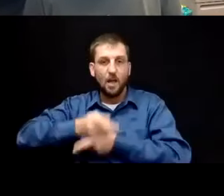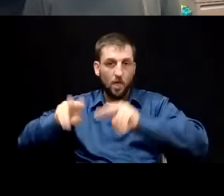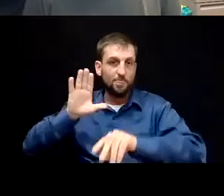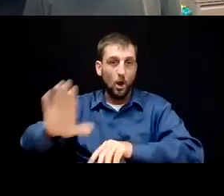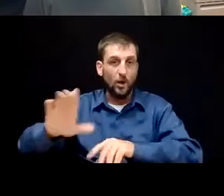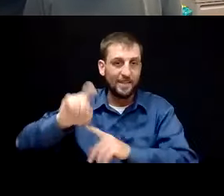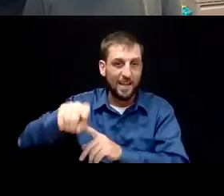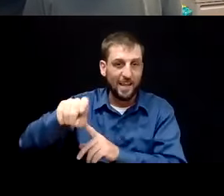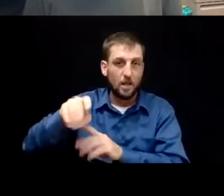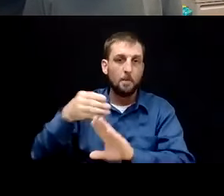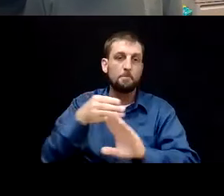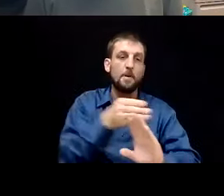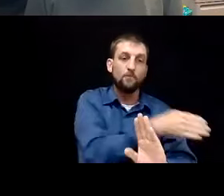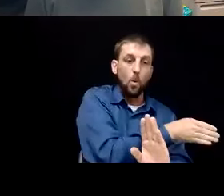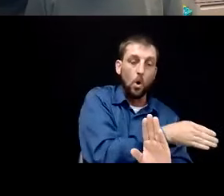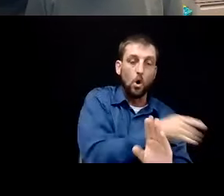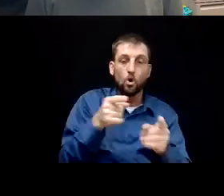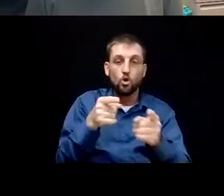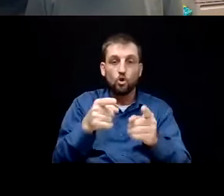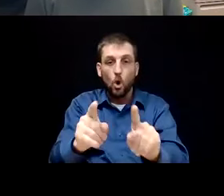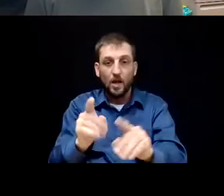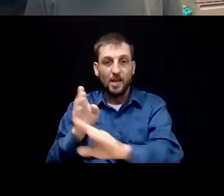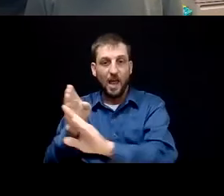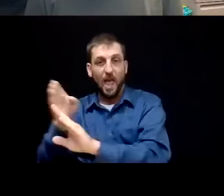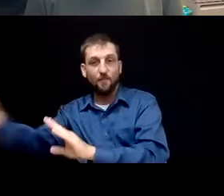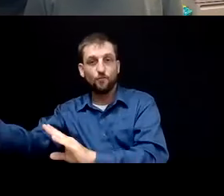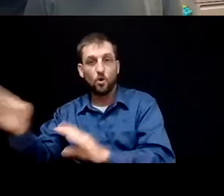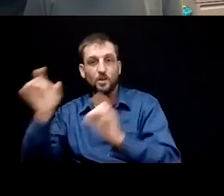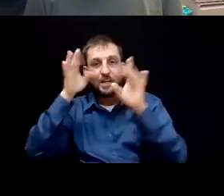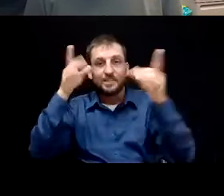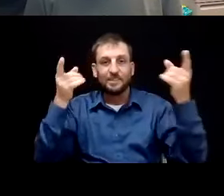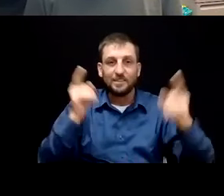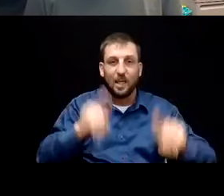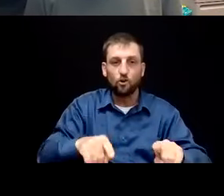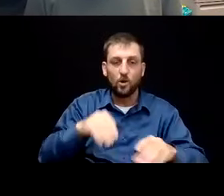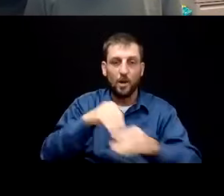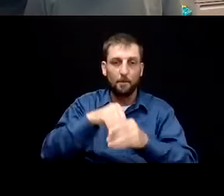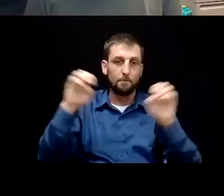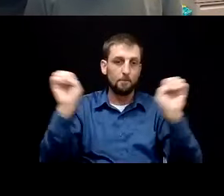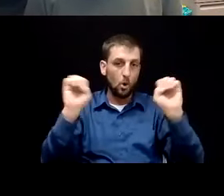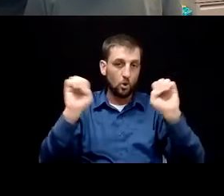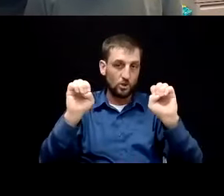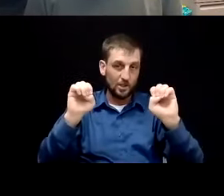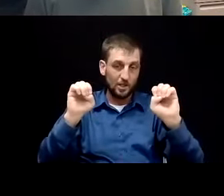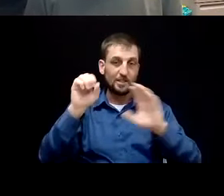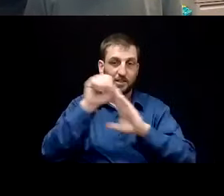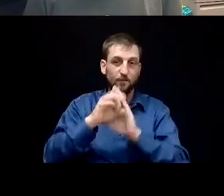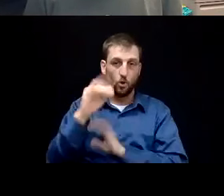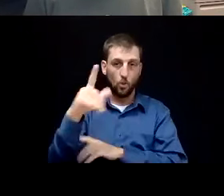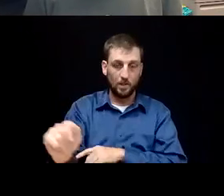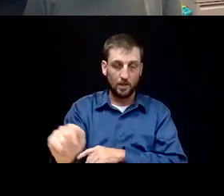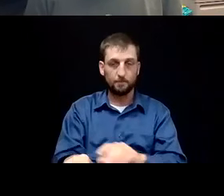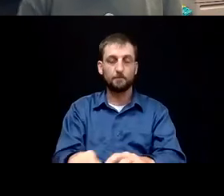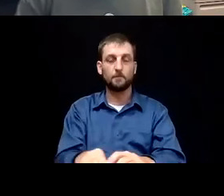during, and after disaster and emergency situations within the state of Louisiana.